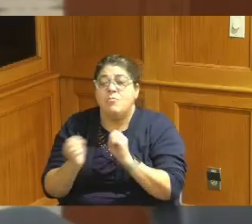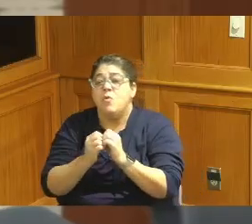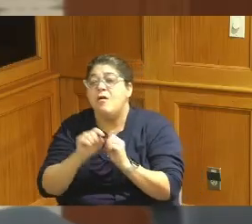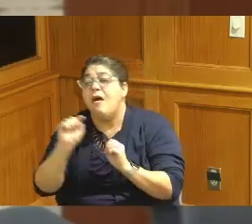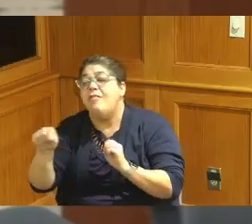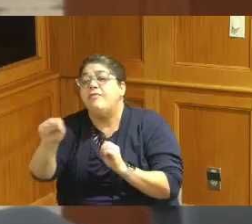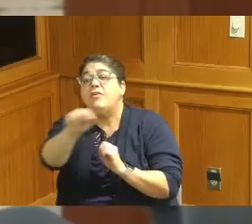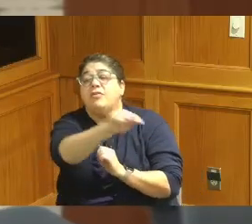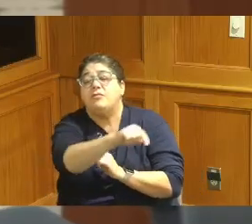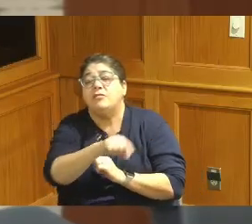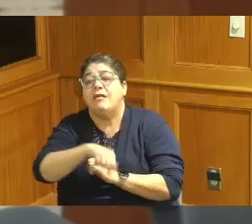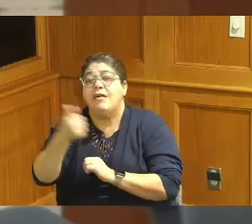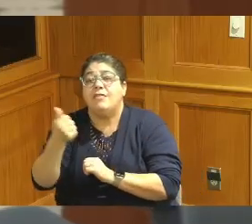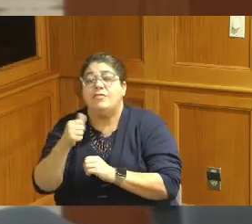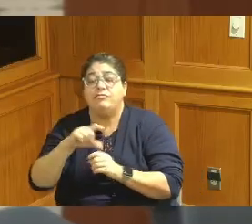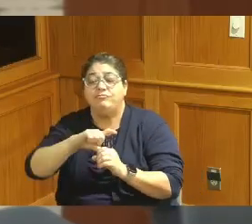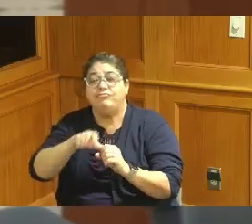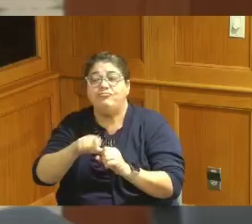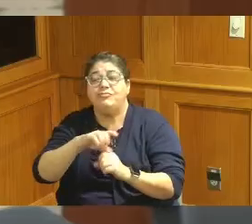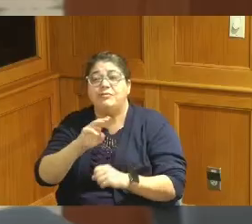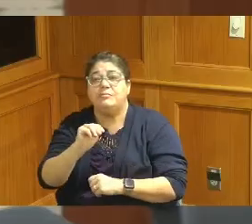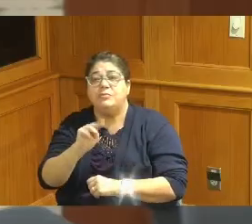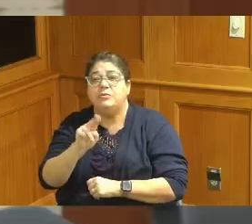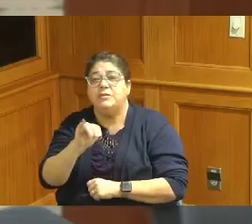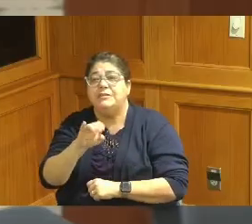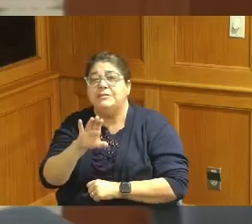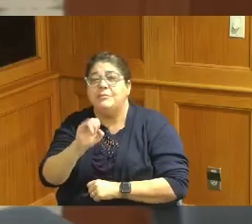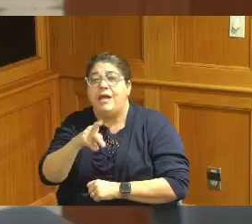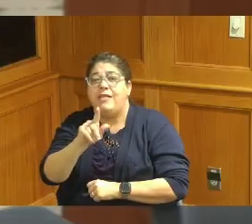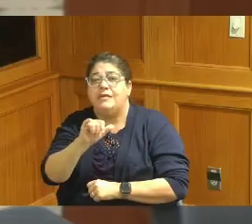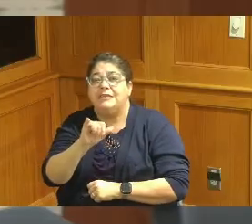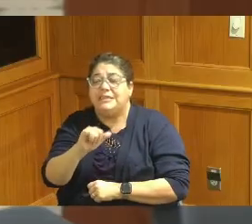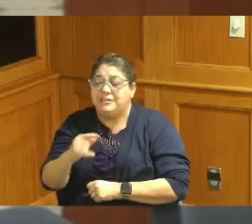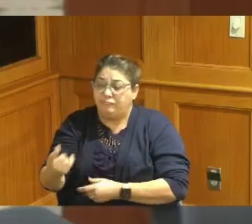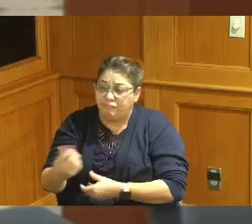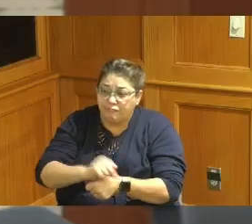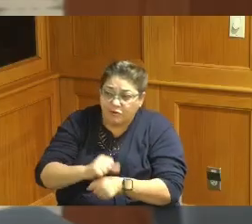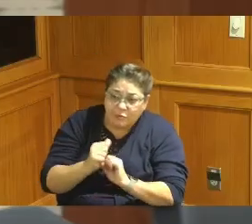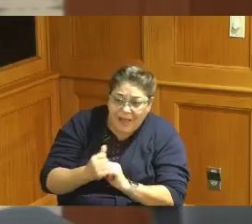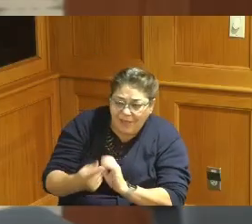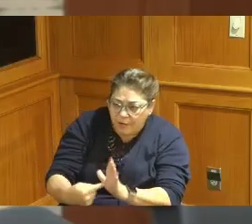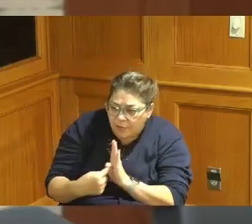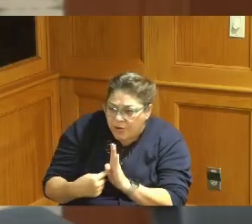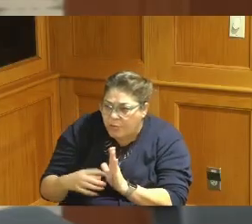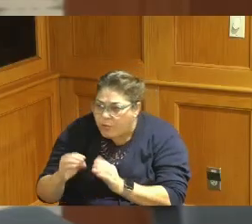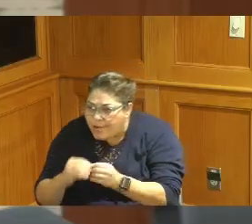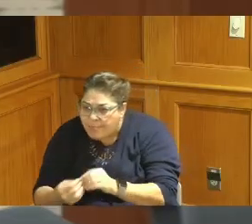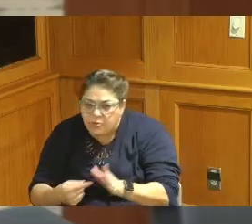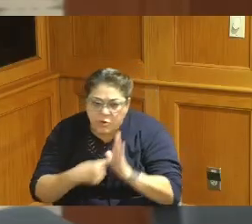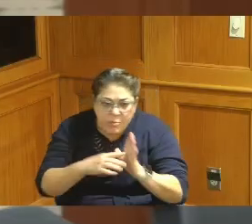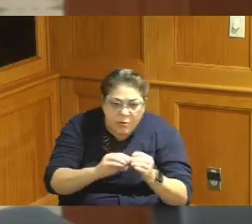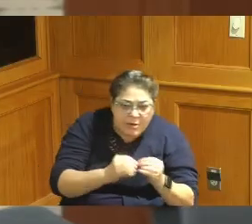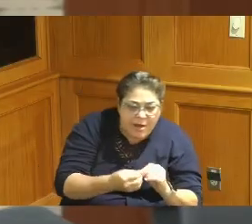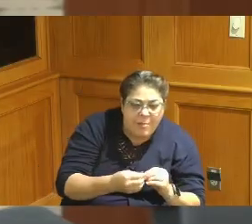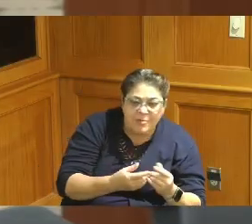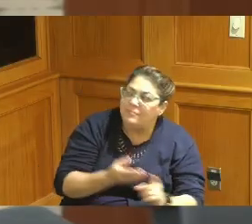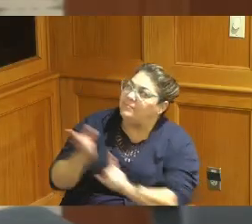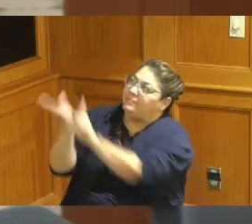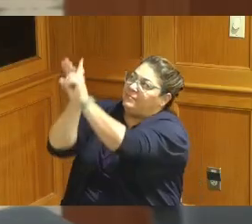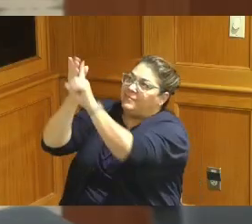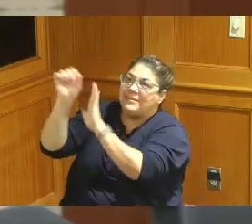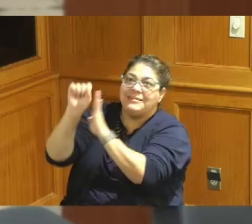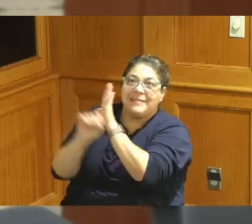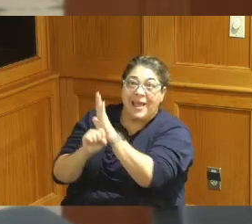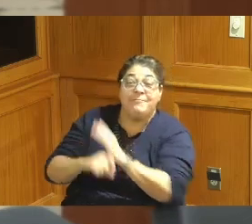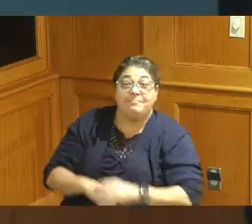other municipalities that delivered this program to show the success, right, and the impact, and hopefully that has some sway. Yeah, no, I think